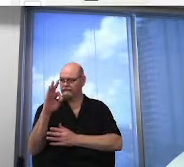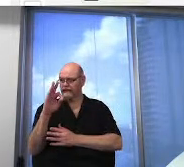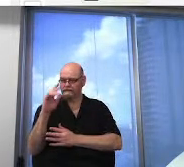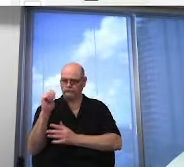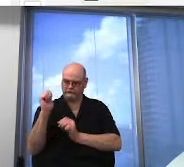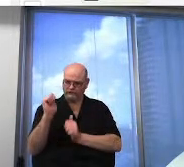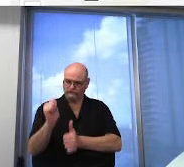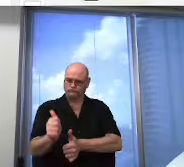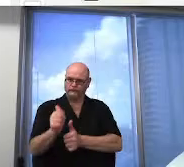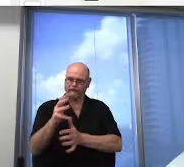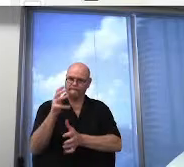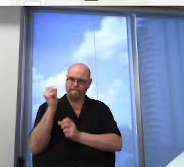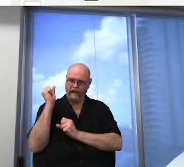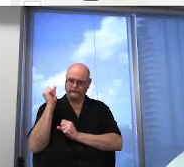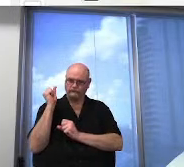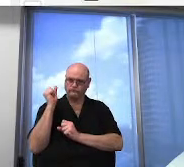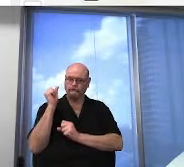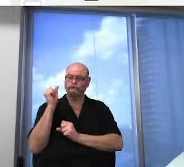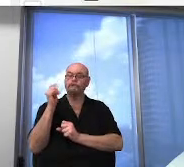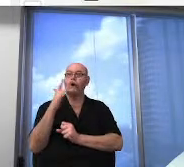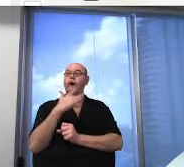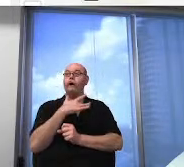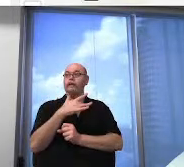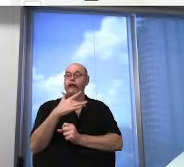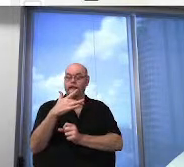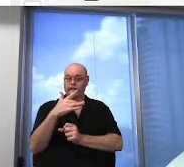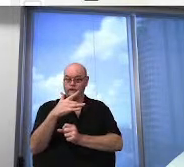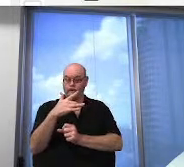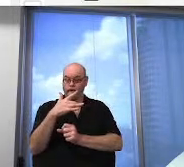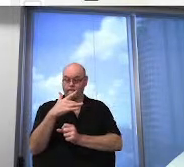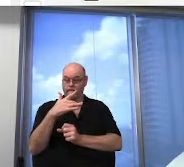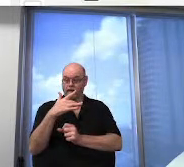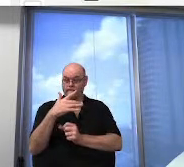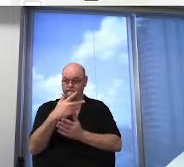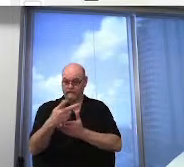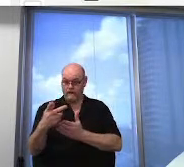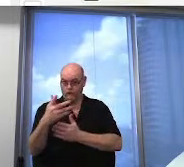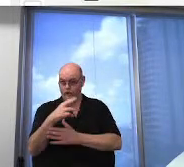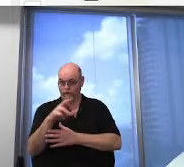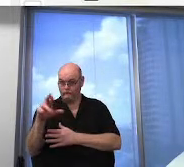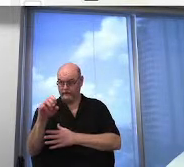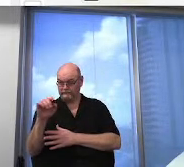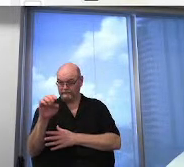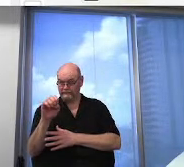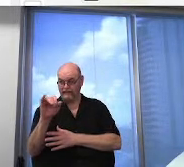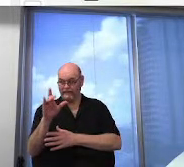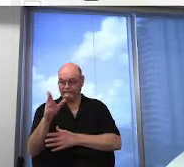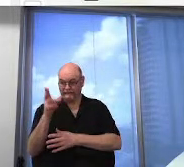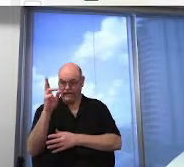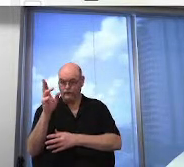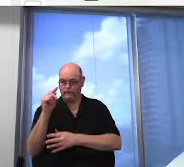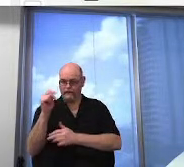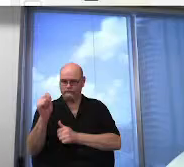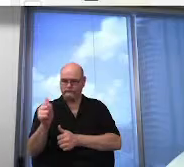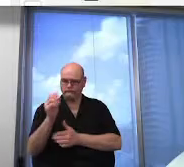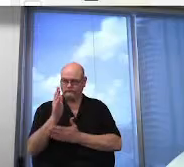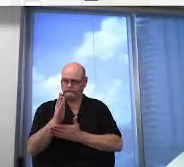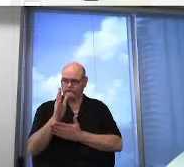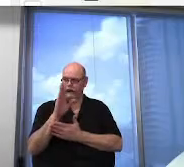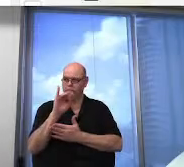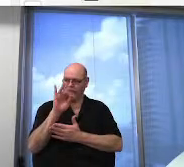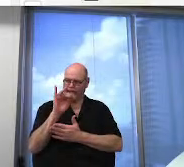So it's degrading faster, so the likelihood of the failure of my right arm is going to be higher, right? That degradation will stop by